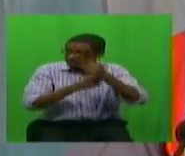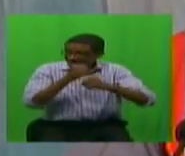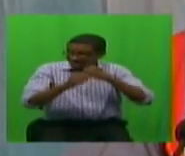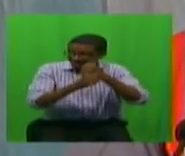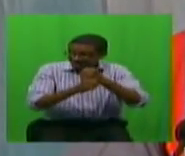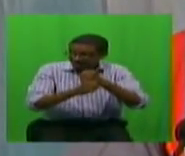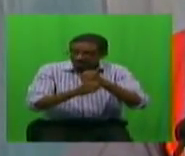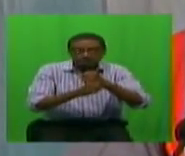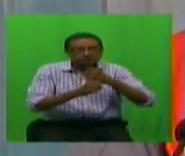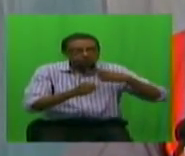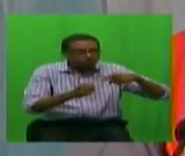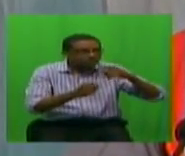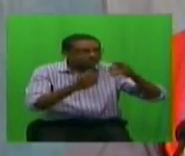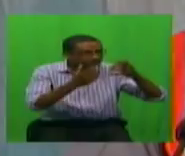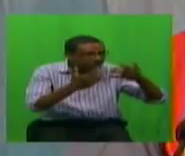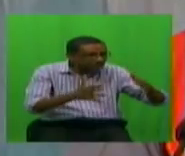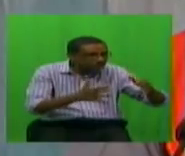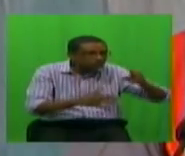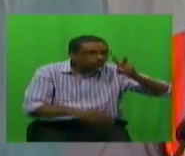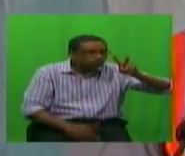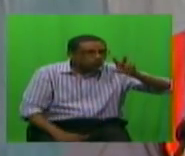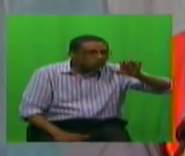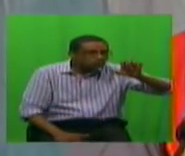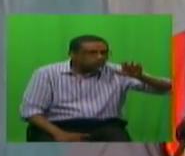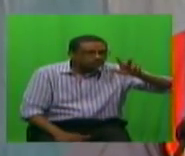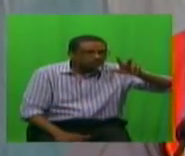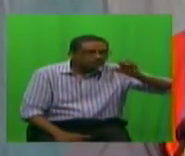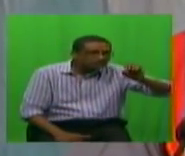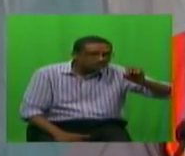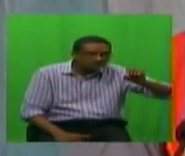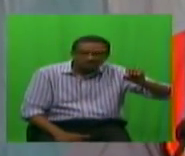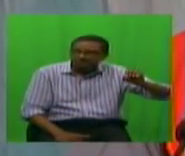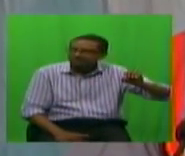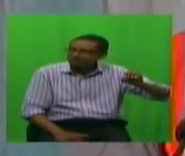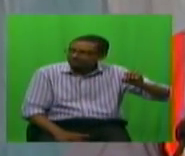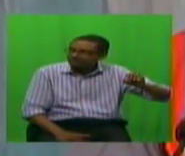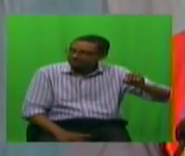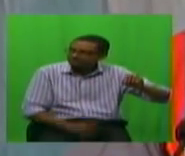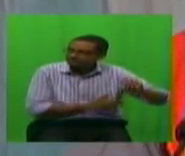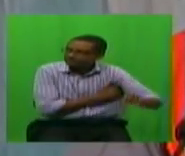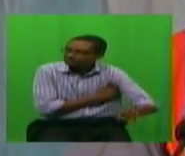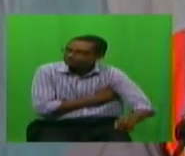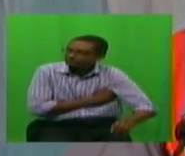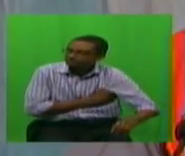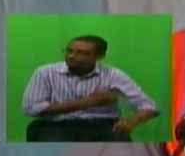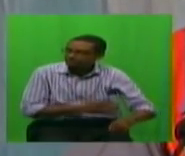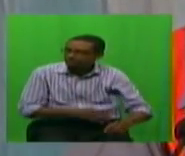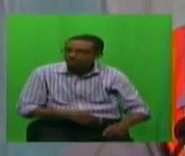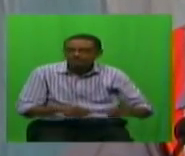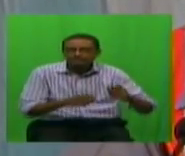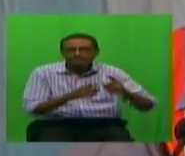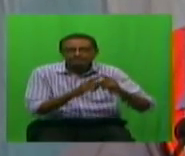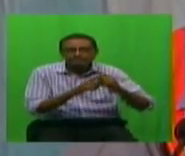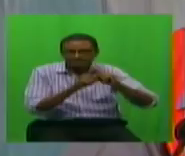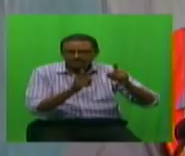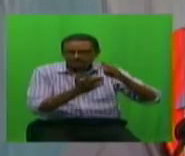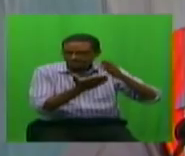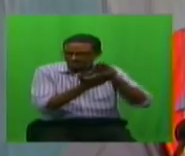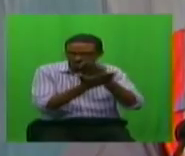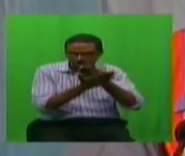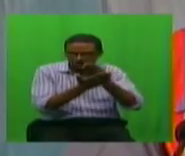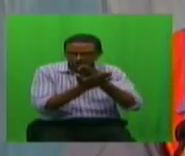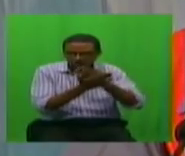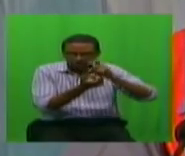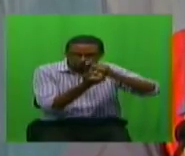over 230, with the rest to be completed. And because of the change in the budget, we should be able to do a lot